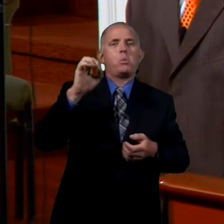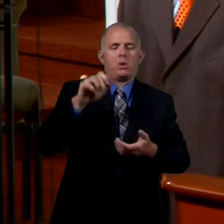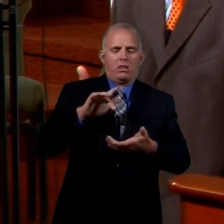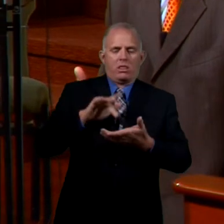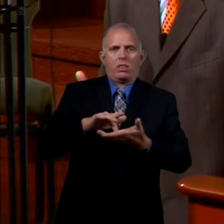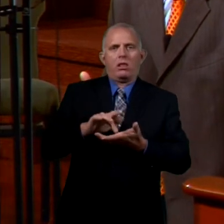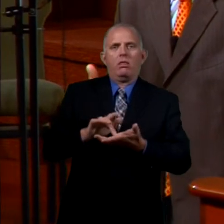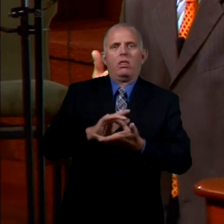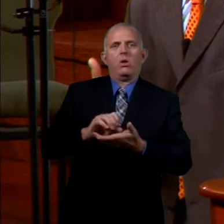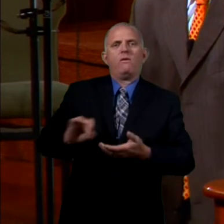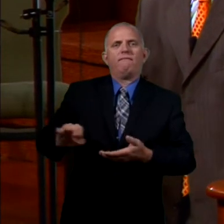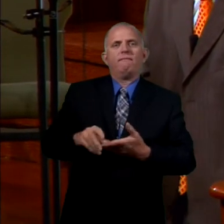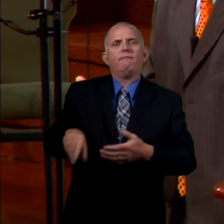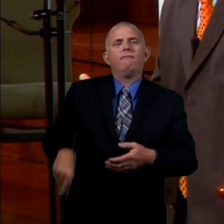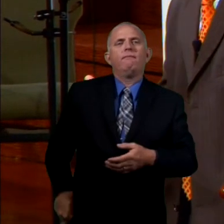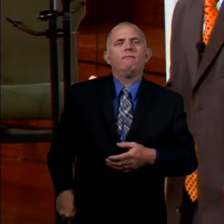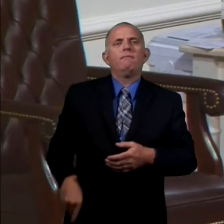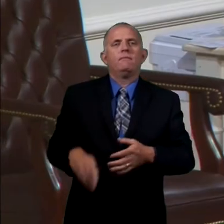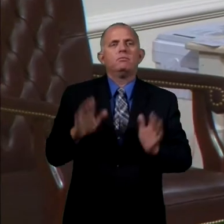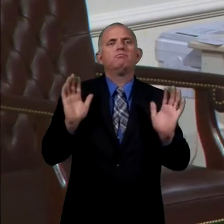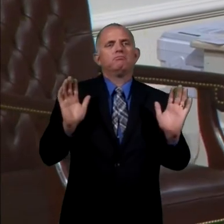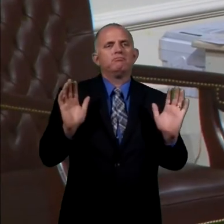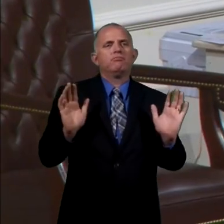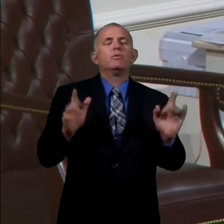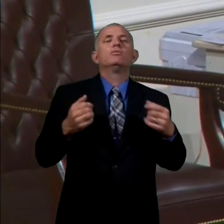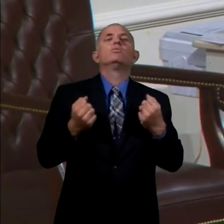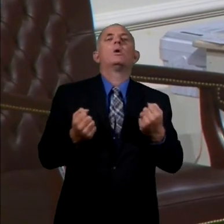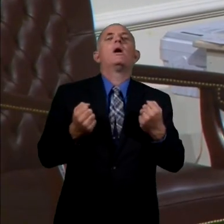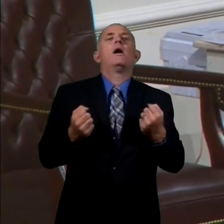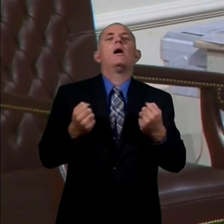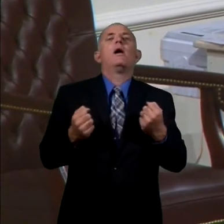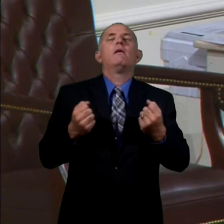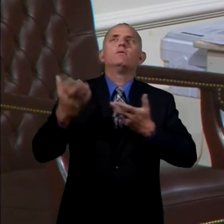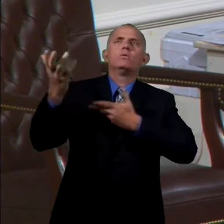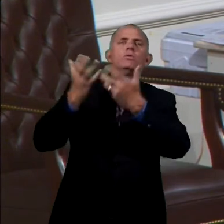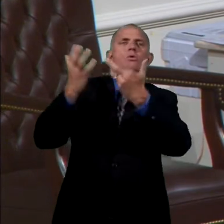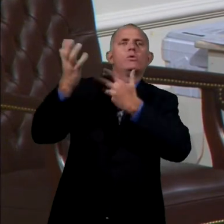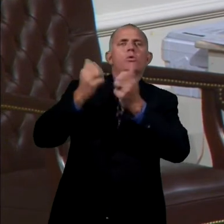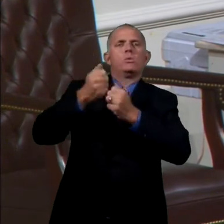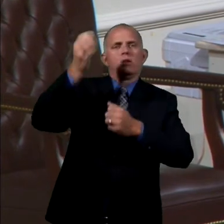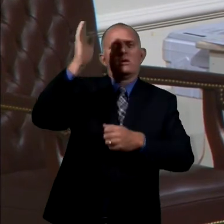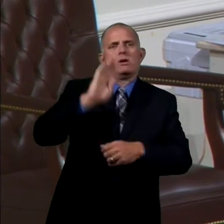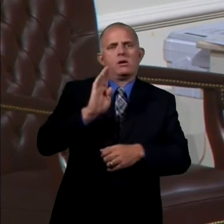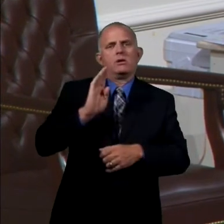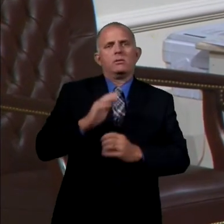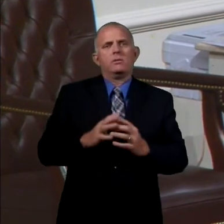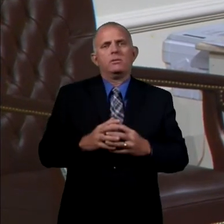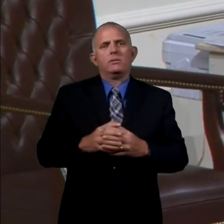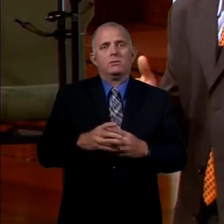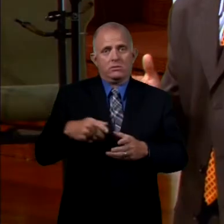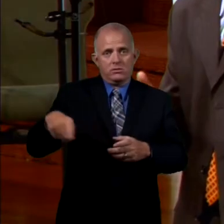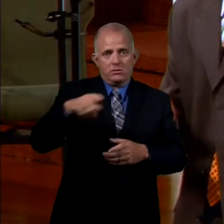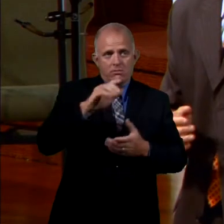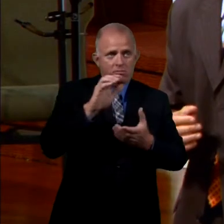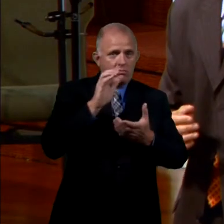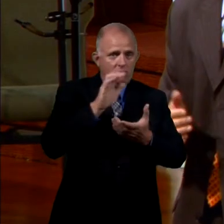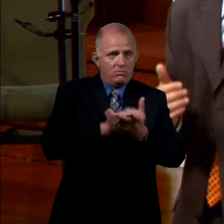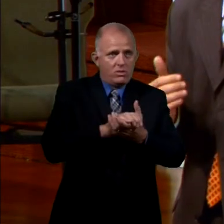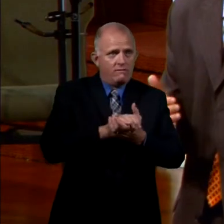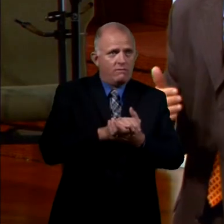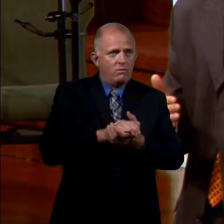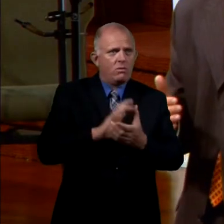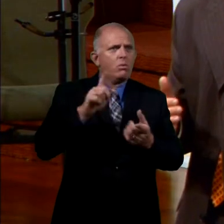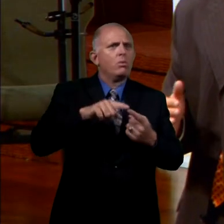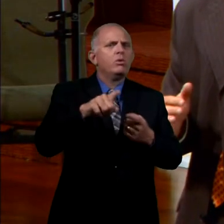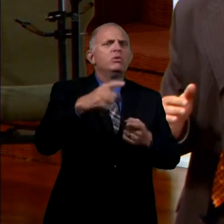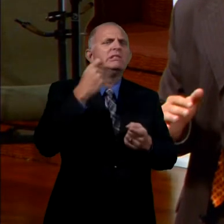just need to take a drive and talk to you. If you're married, when's the last time you just sat with your spouse